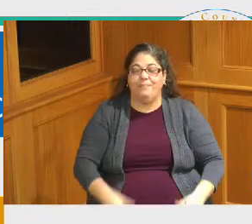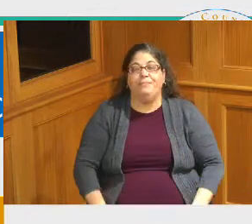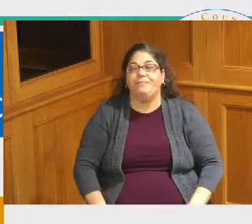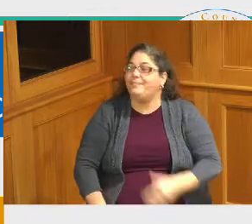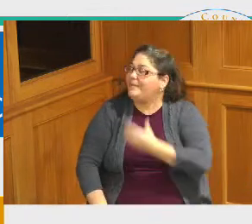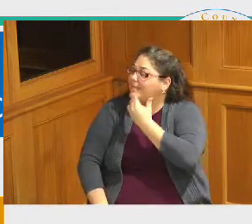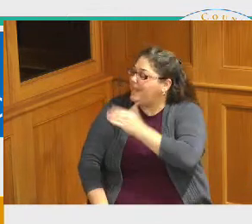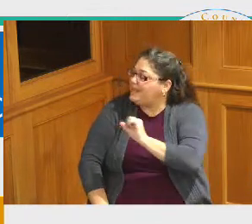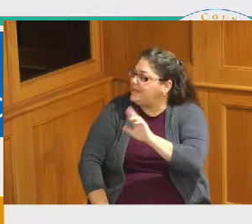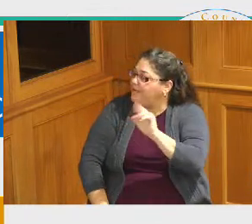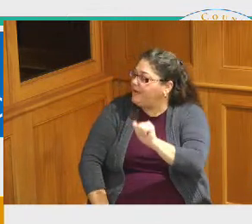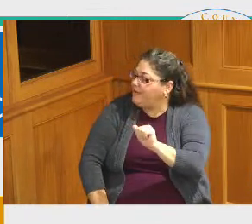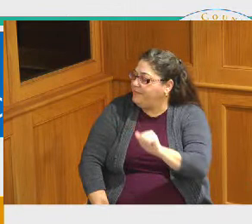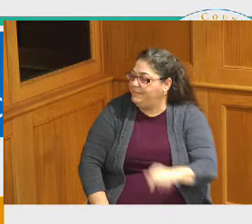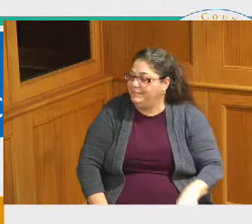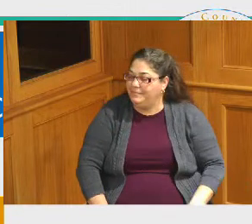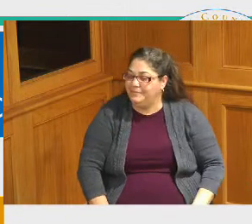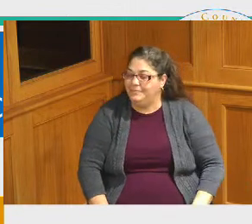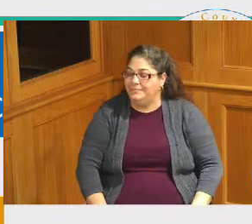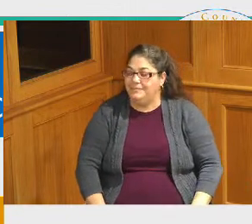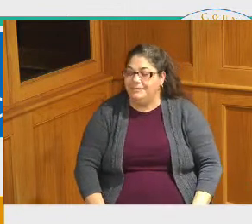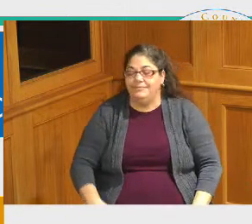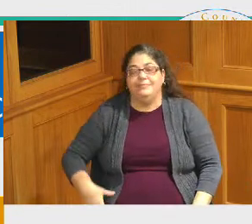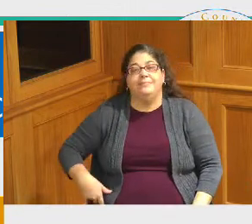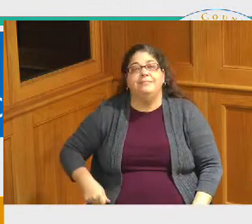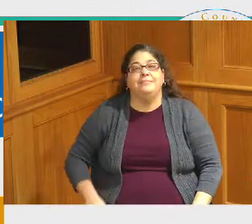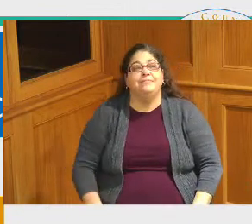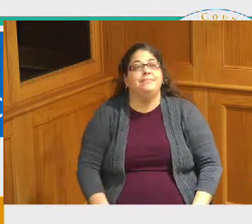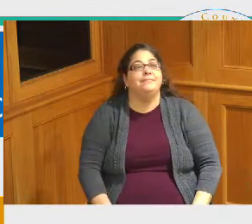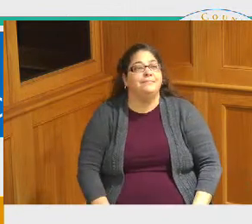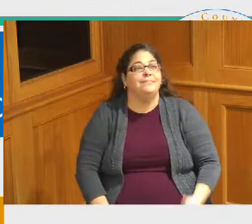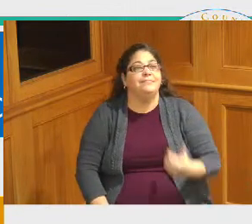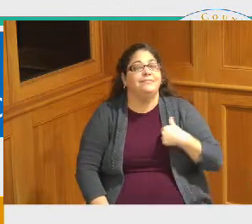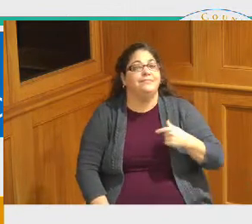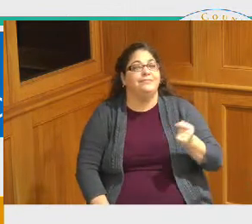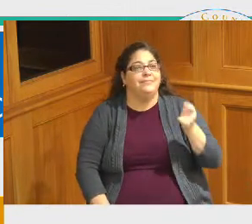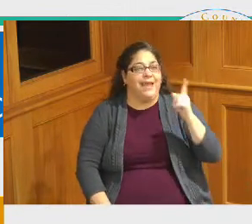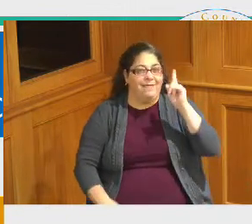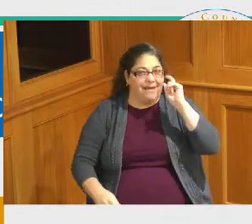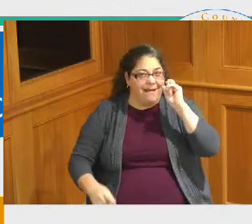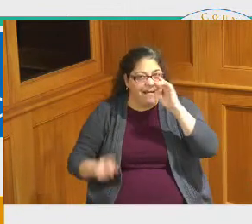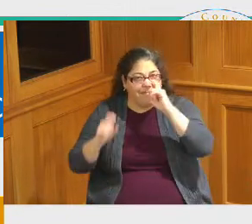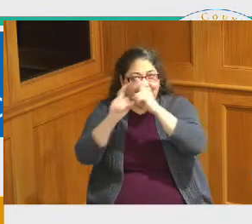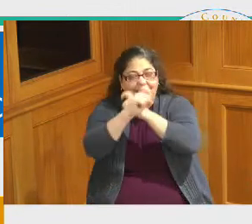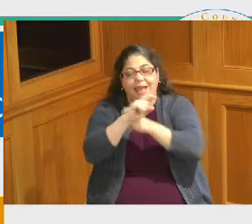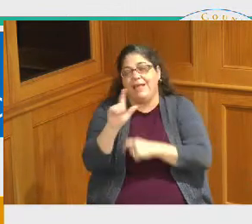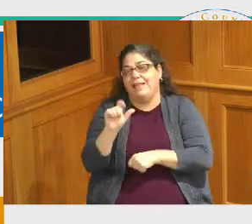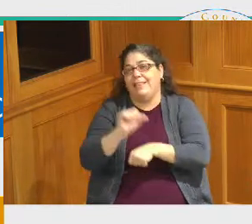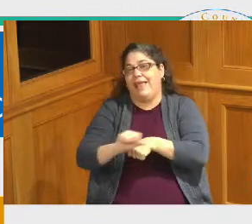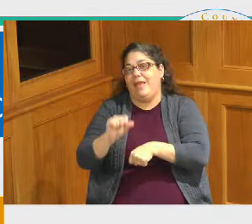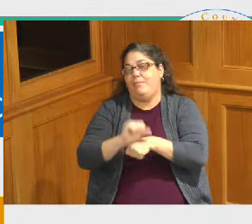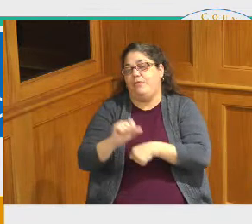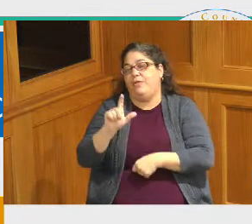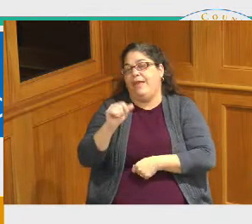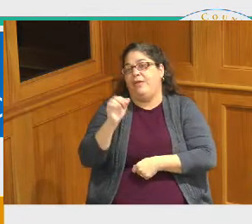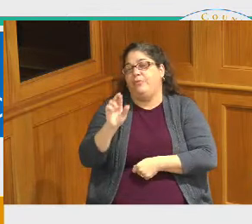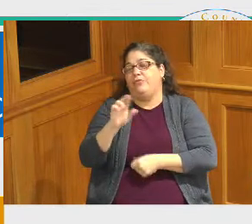Sarah. We have a real complicated and complex labor relations environment